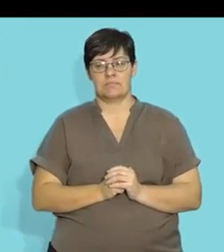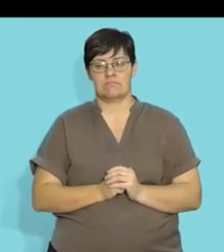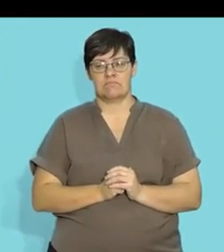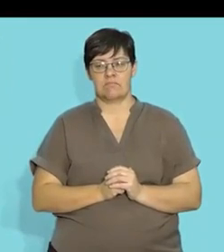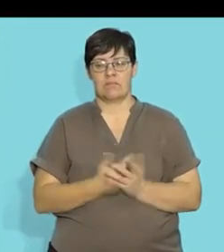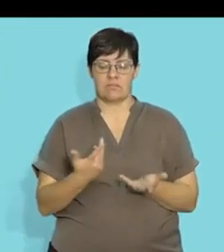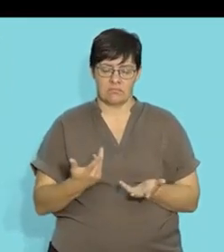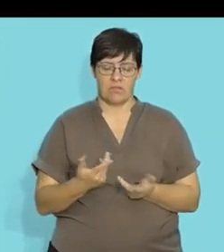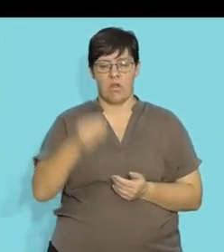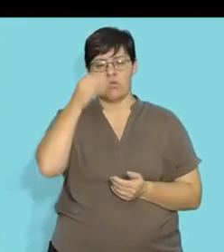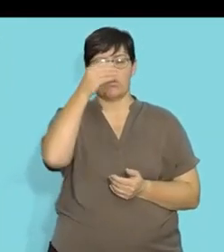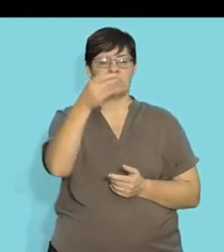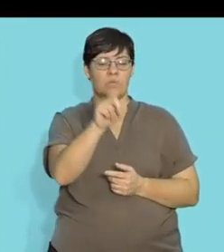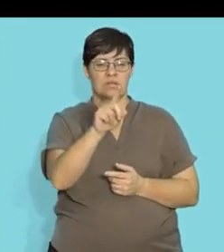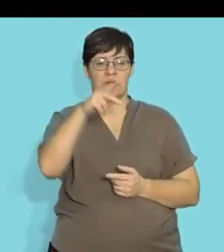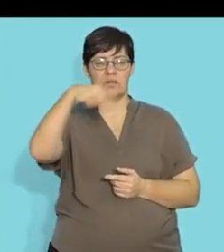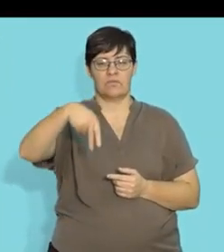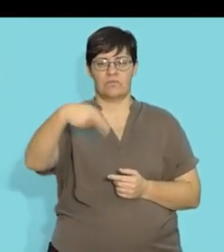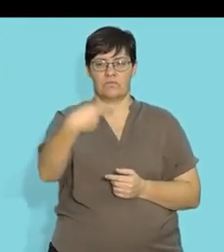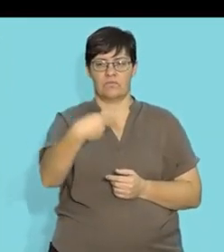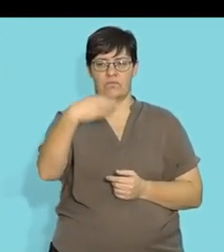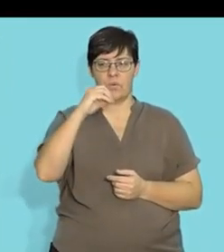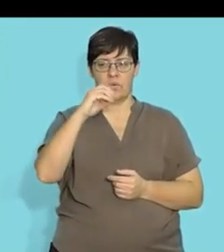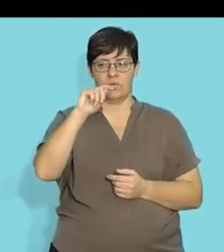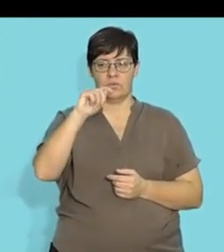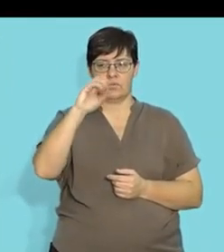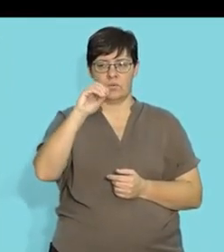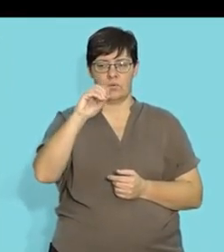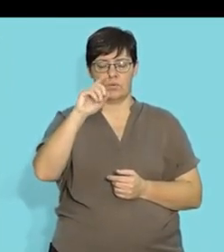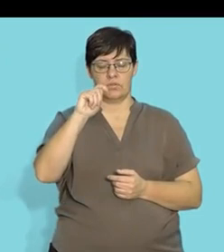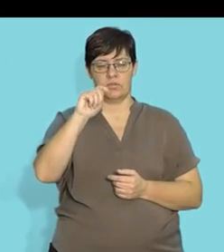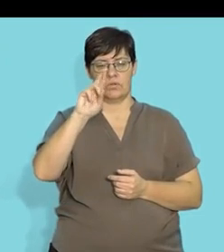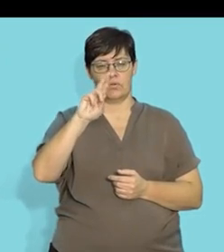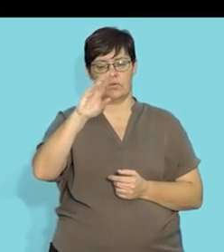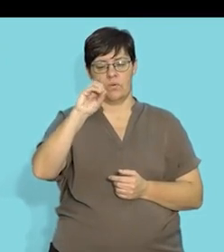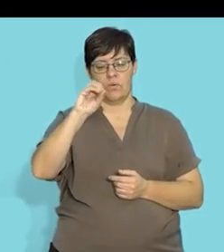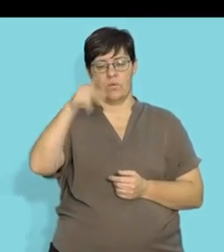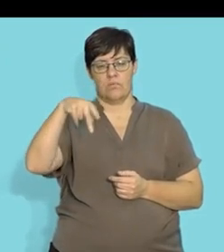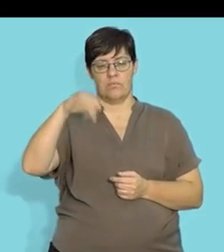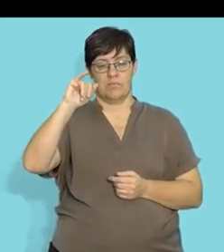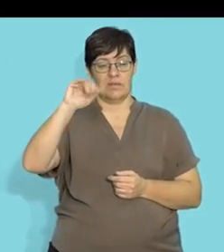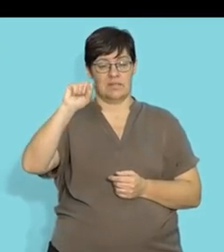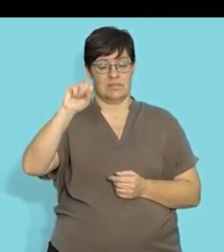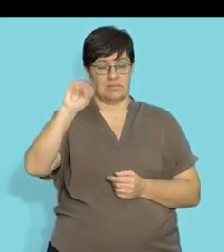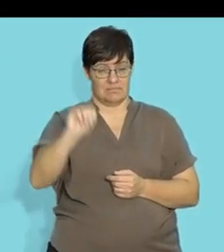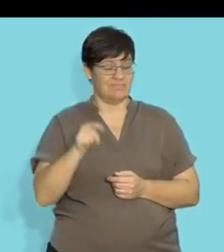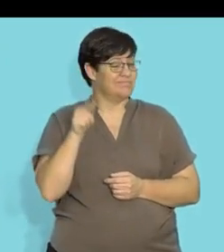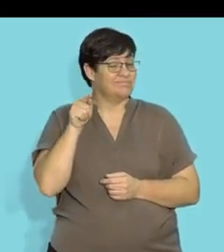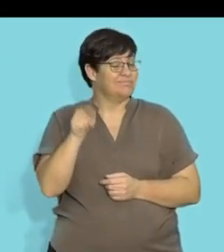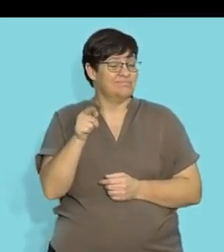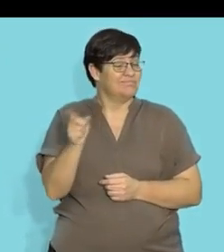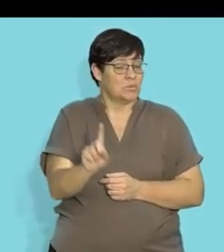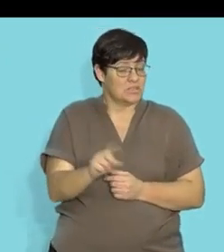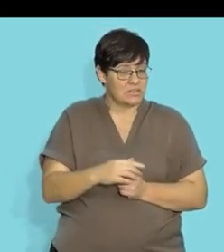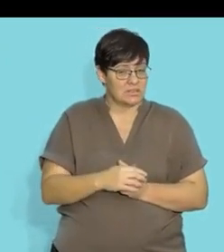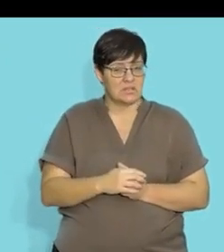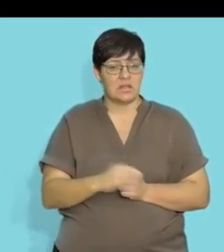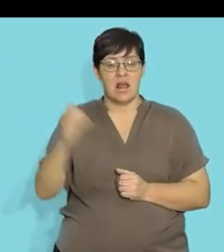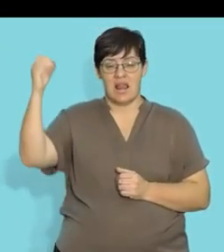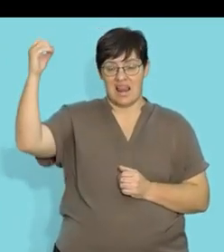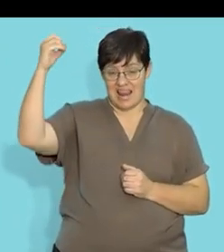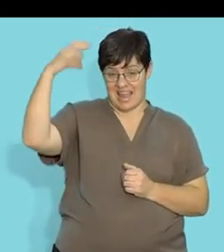Let's talk about the concept of phototropism. The word phototropism essentially is derived from